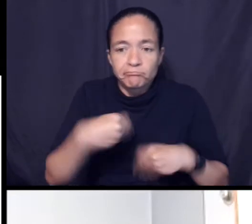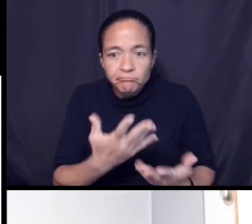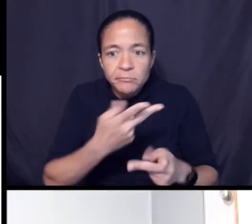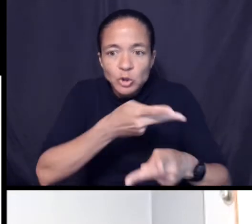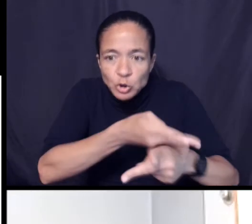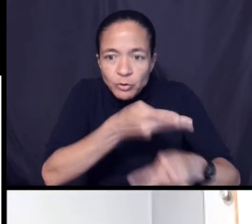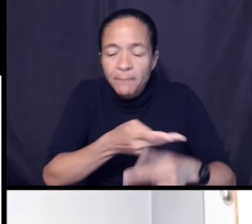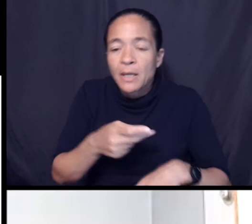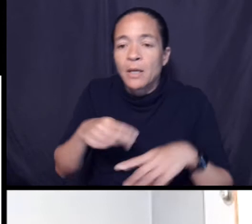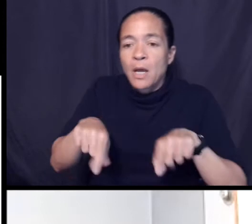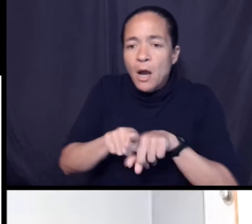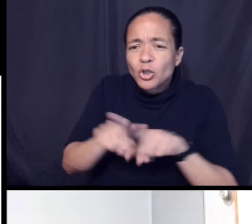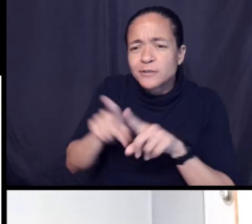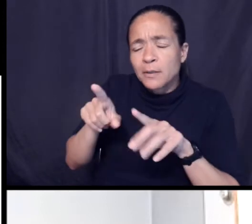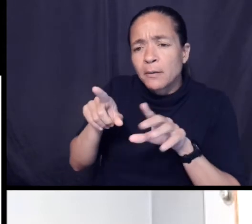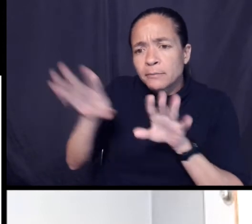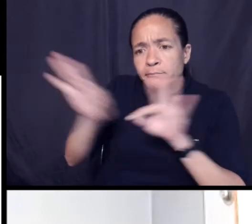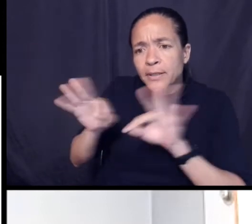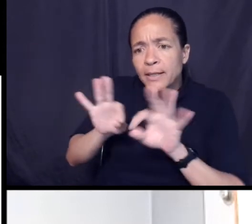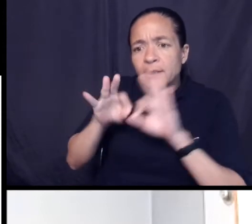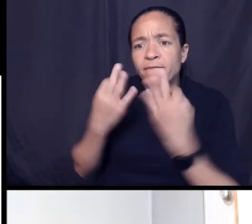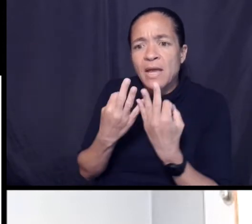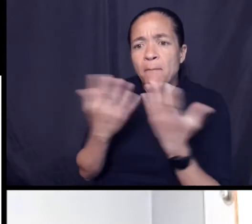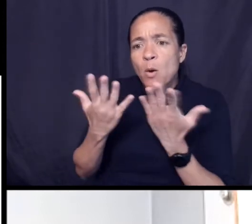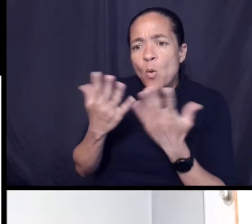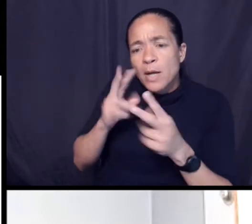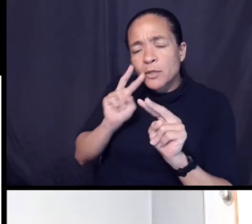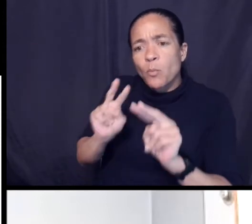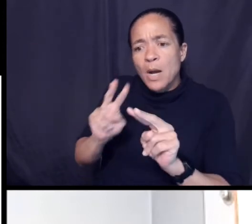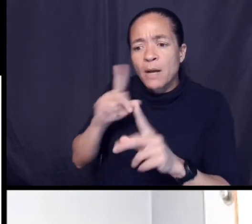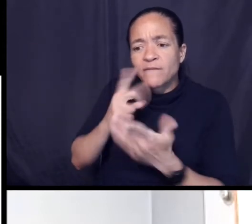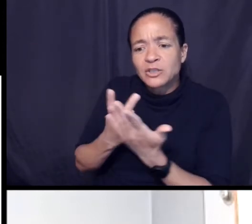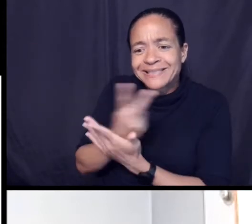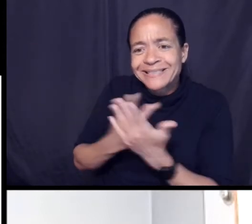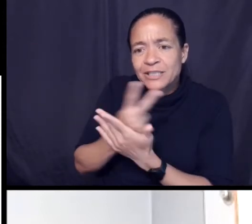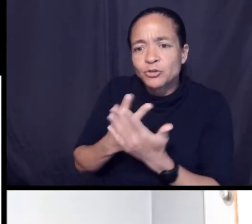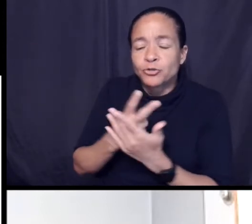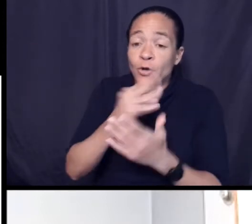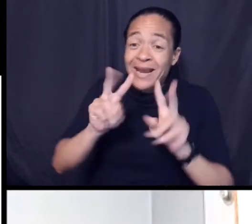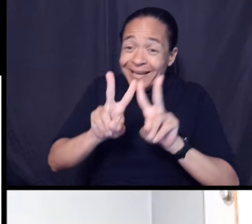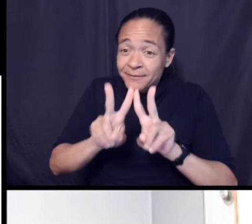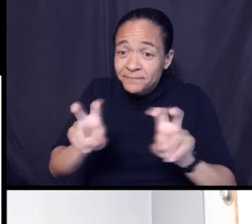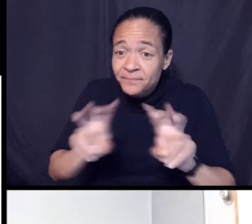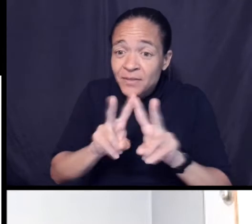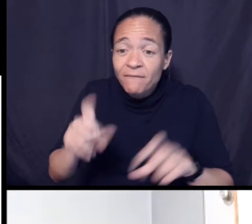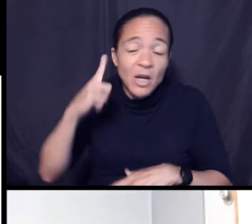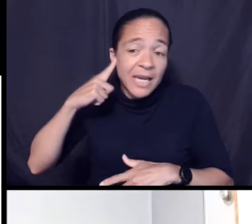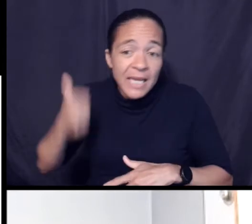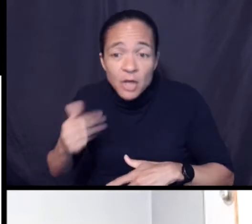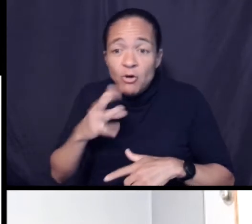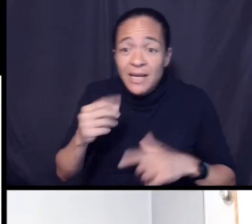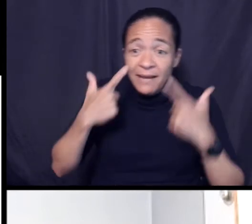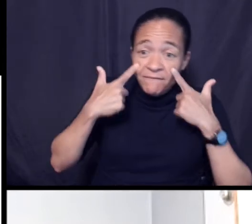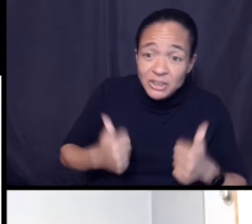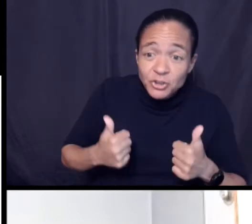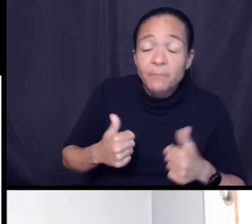the family about what to look out from a seizure standpoint is absolutely important. Assessing for hearing and vision